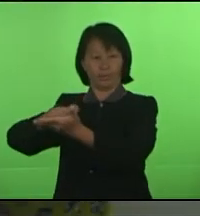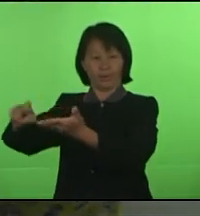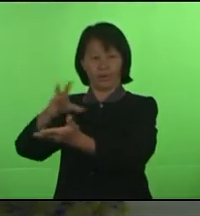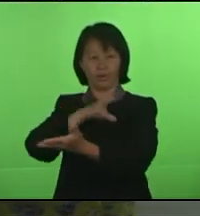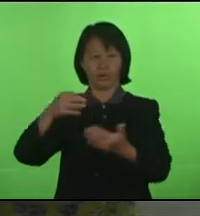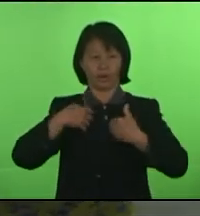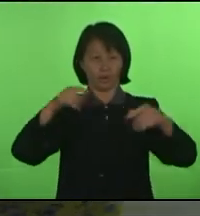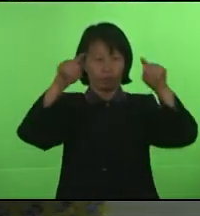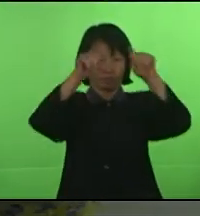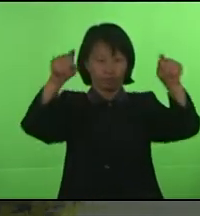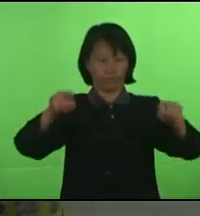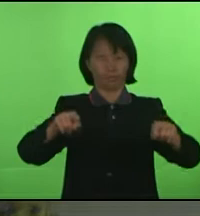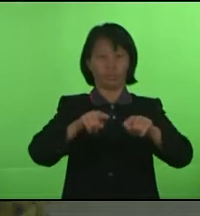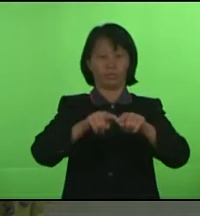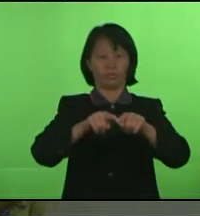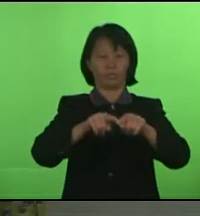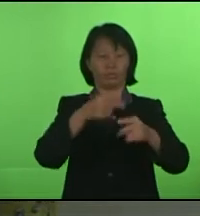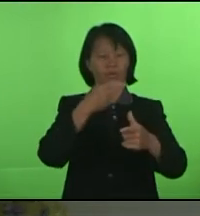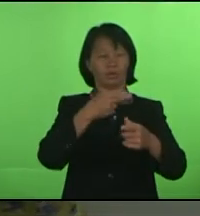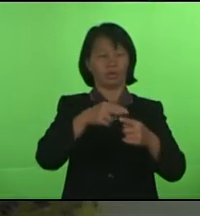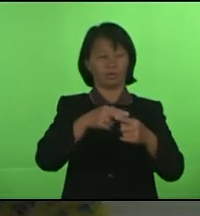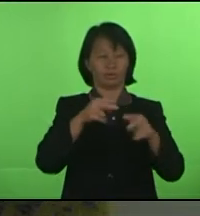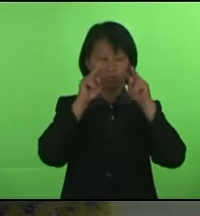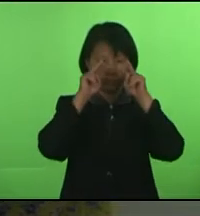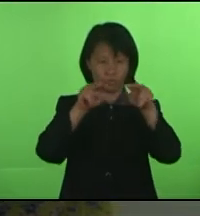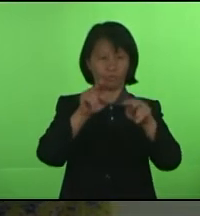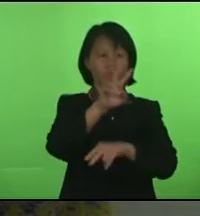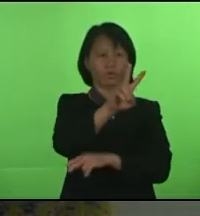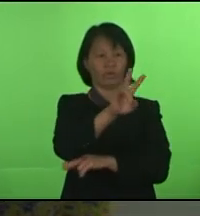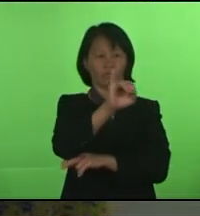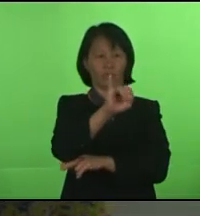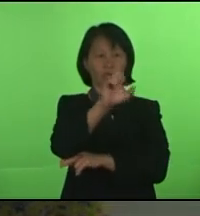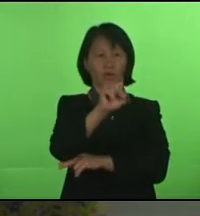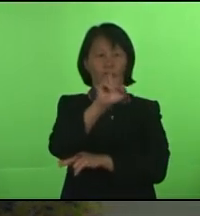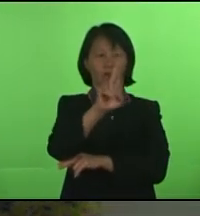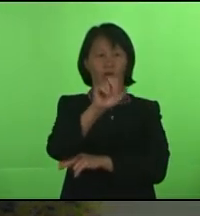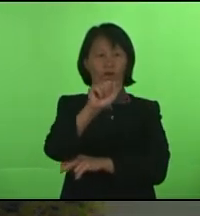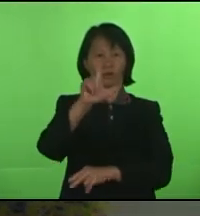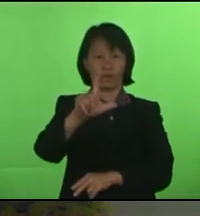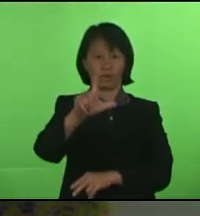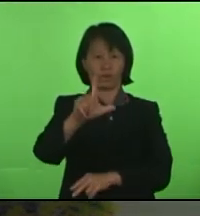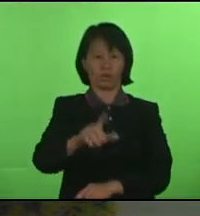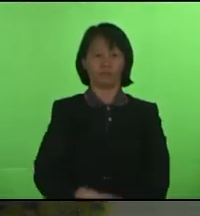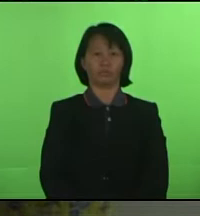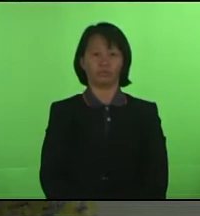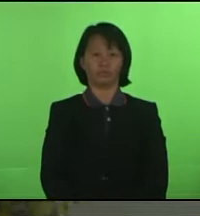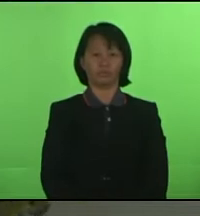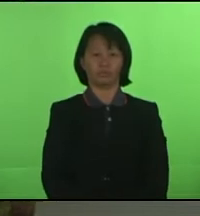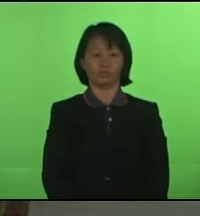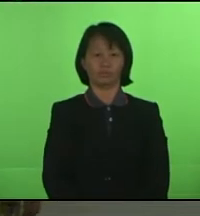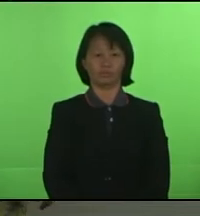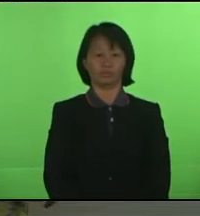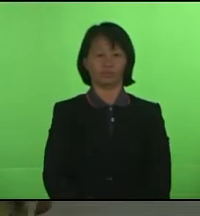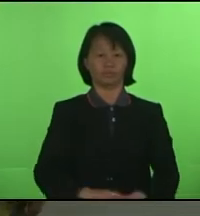here, plus you got the monitor, or they call it the visual unit display here, visual display unit here,